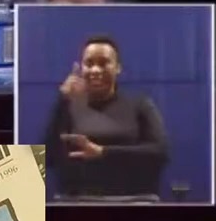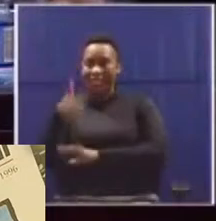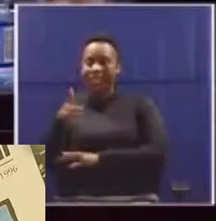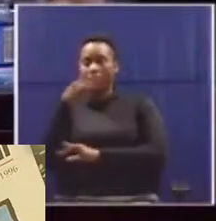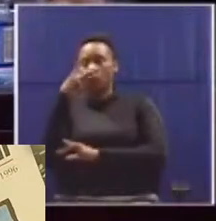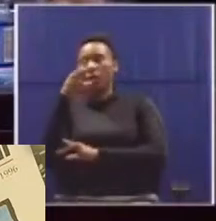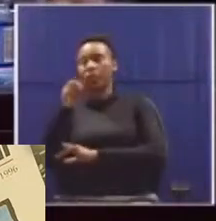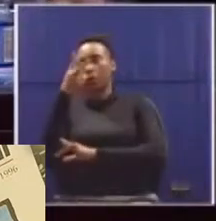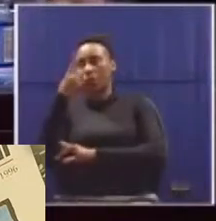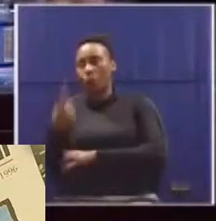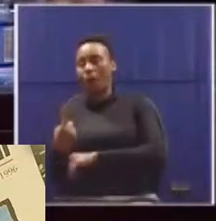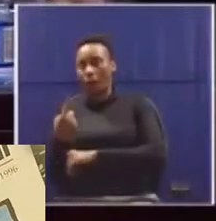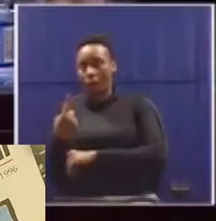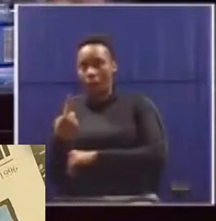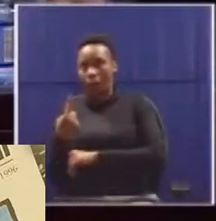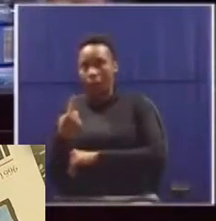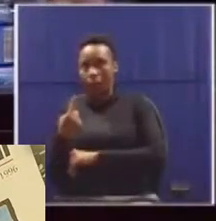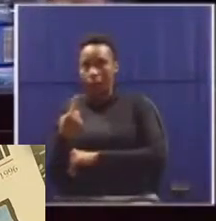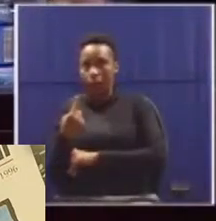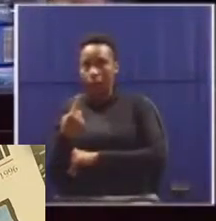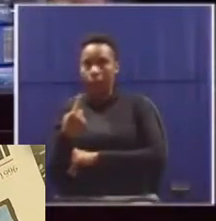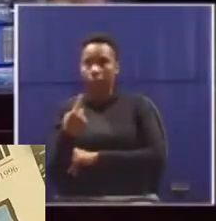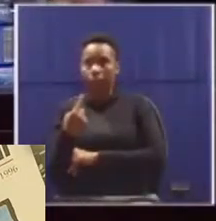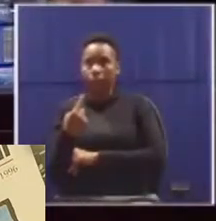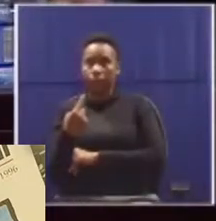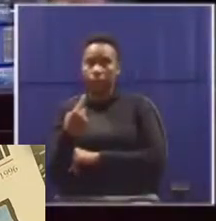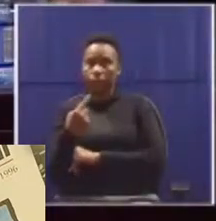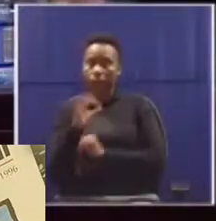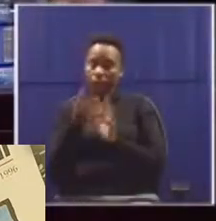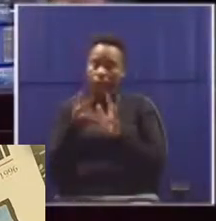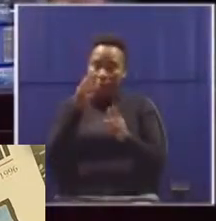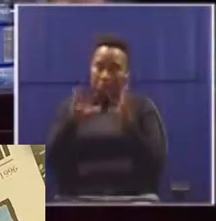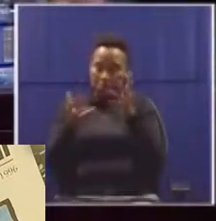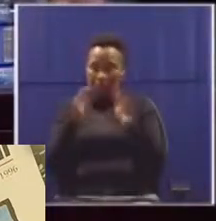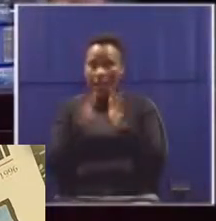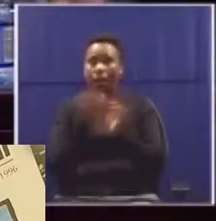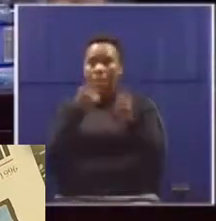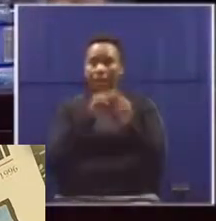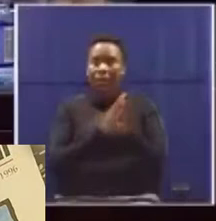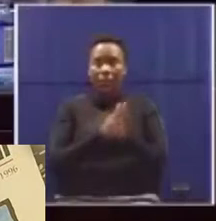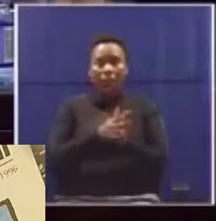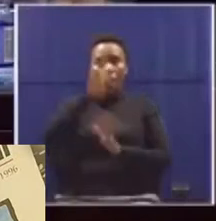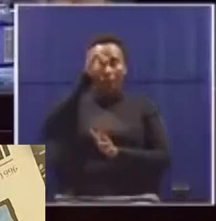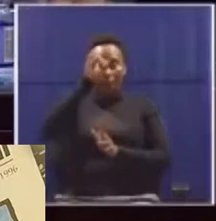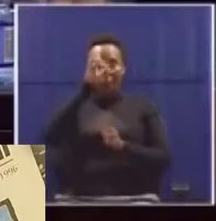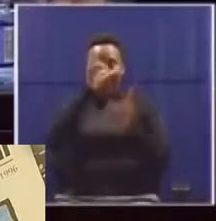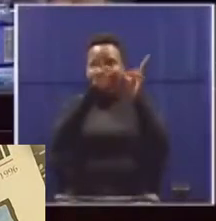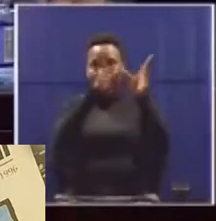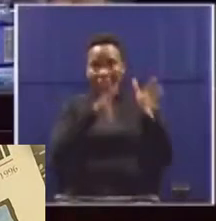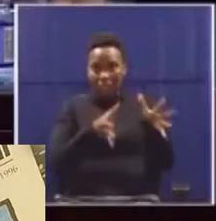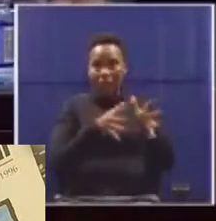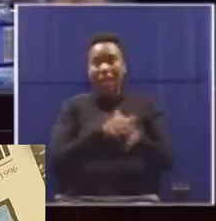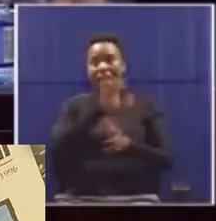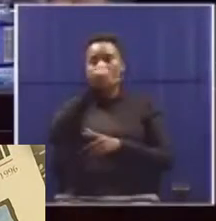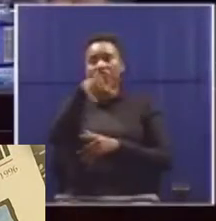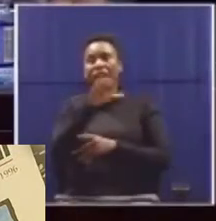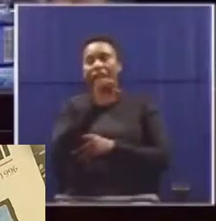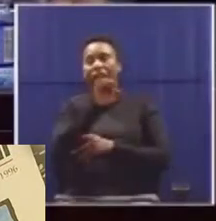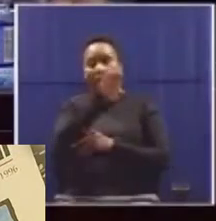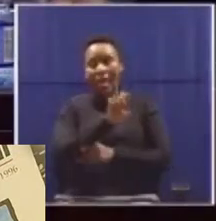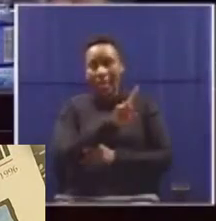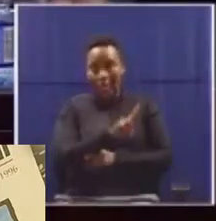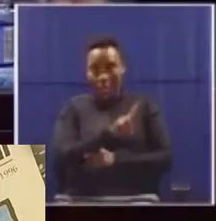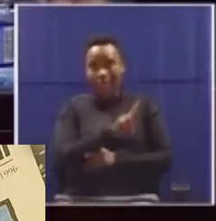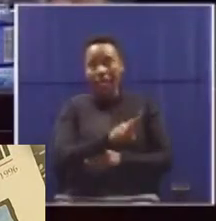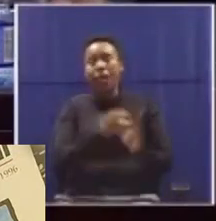whereas the a holding of um black Target ships in JS illness entities